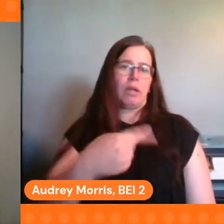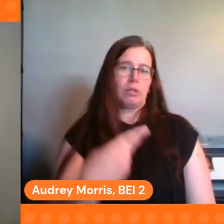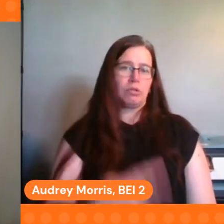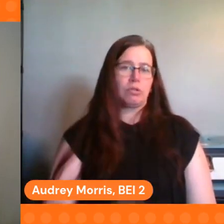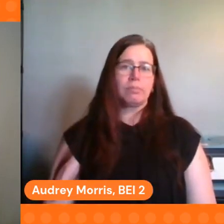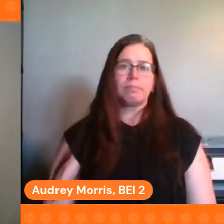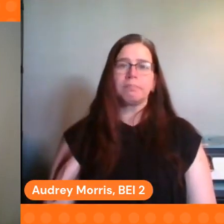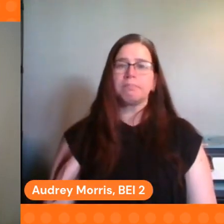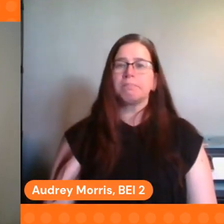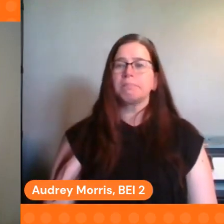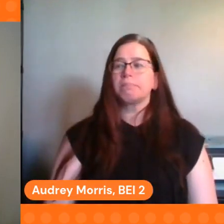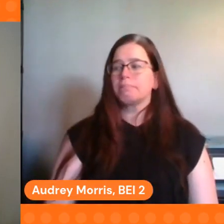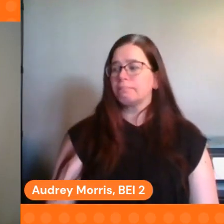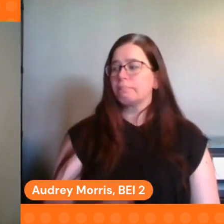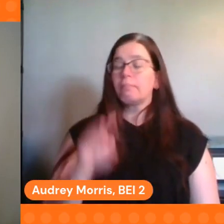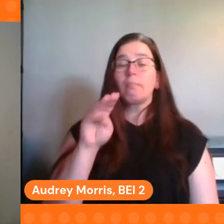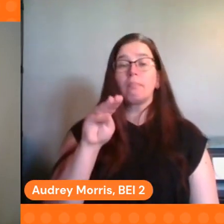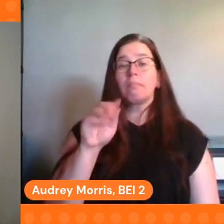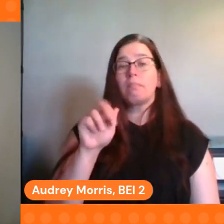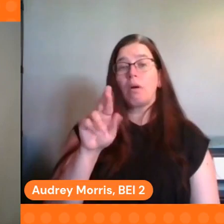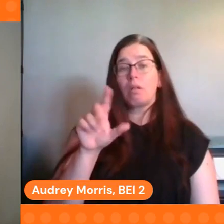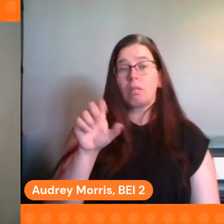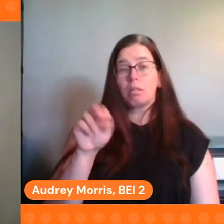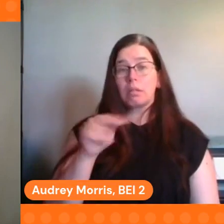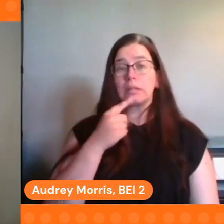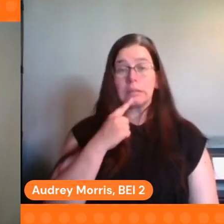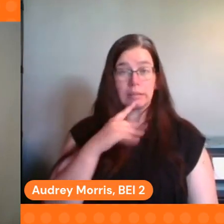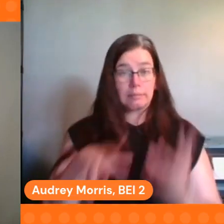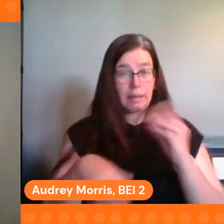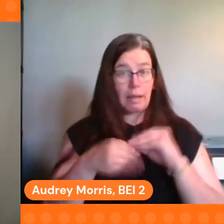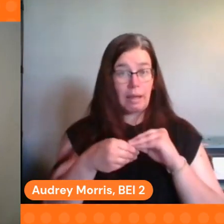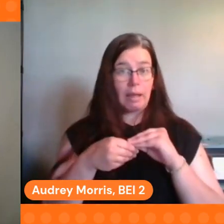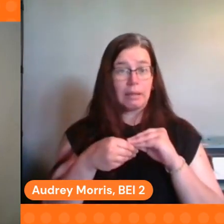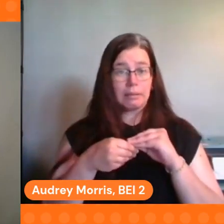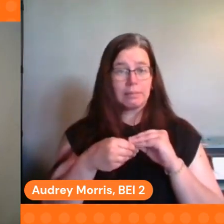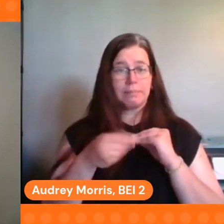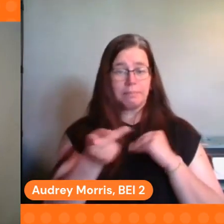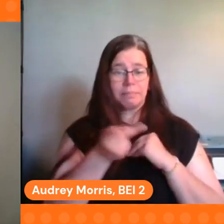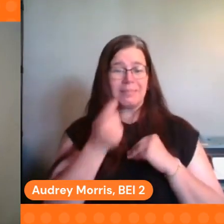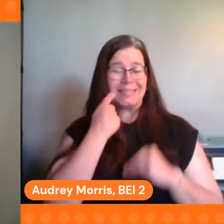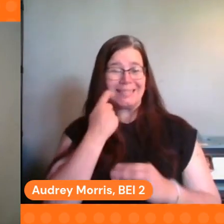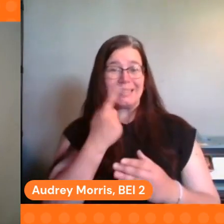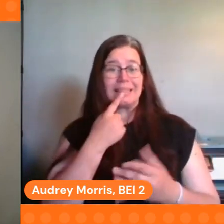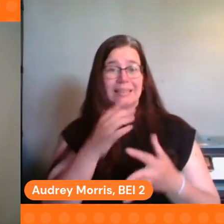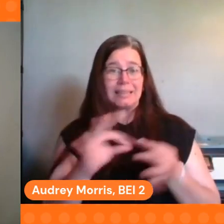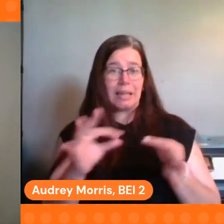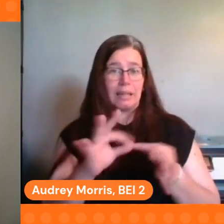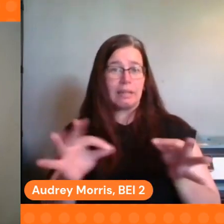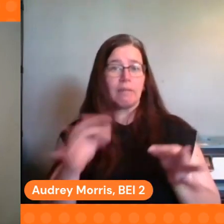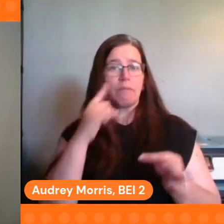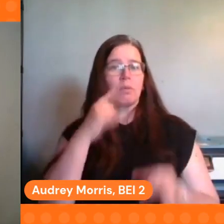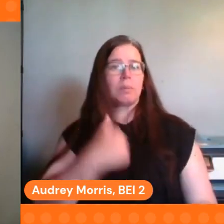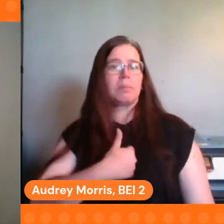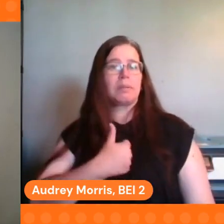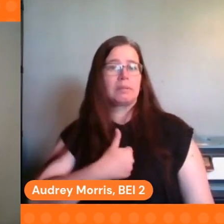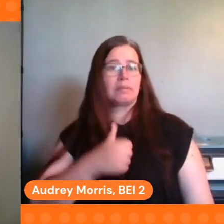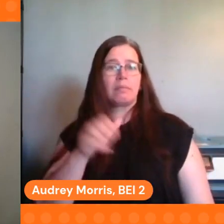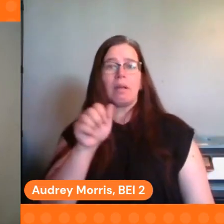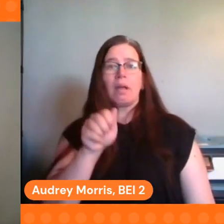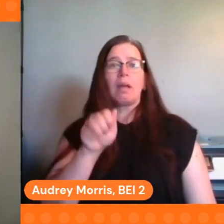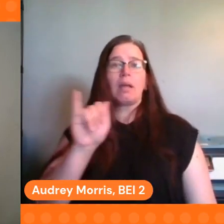Yeah, just to add up on what Na and Dale have just said, is from my side, I can say that AI